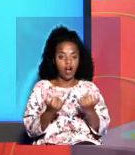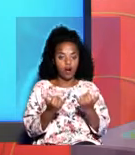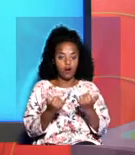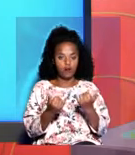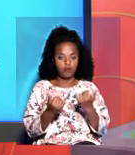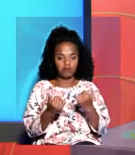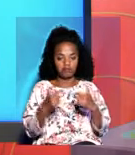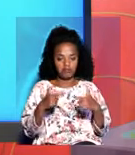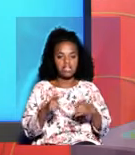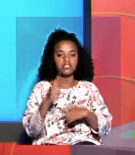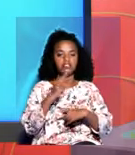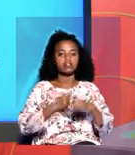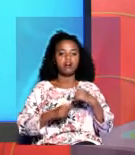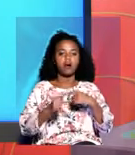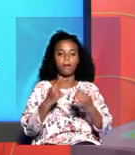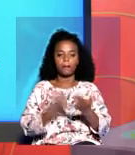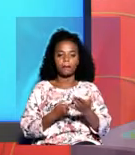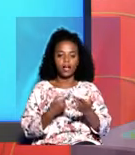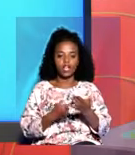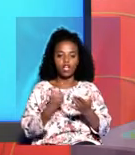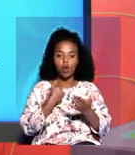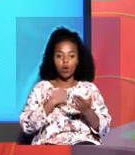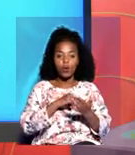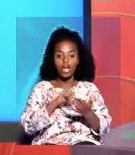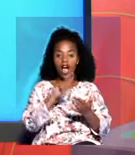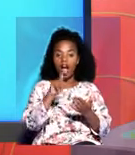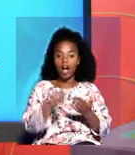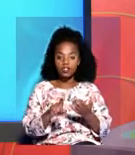let's come to here. We are asked